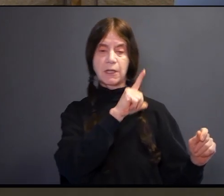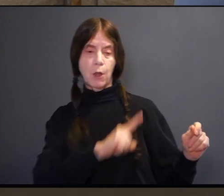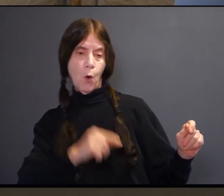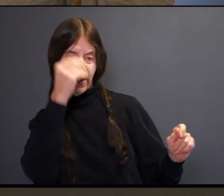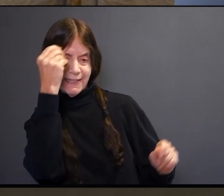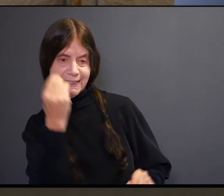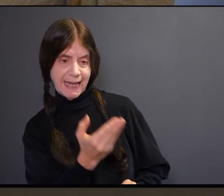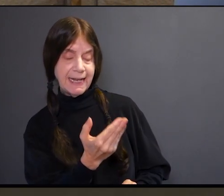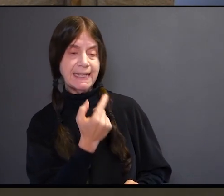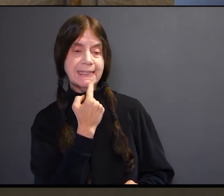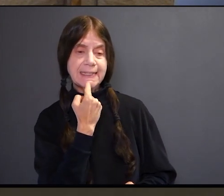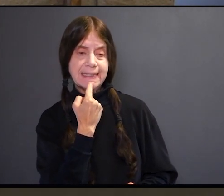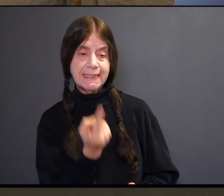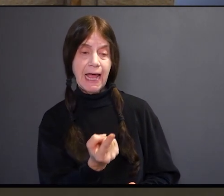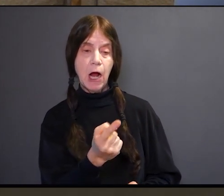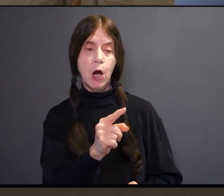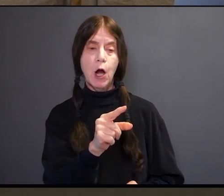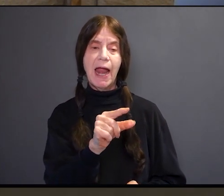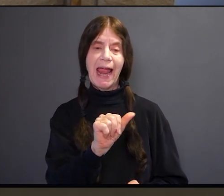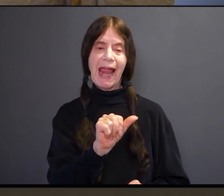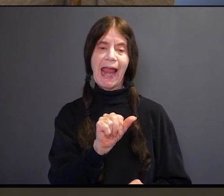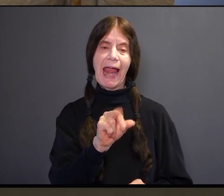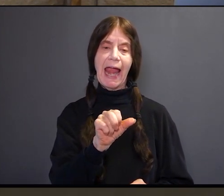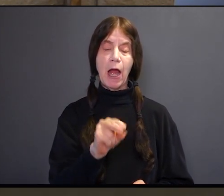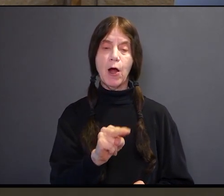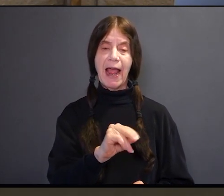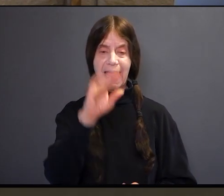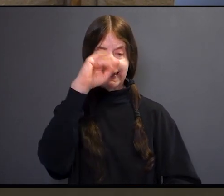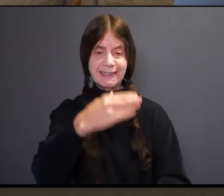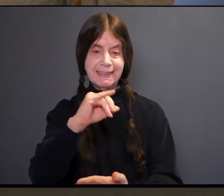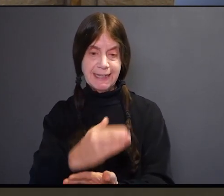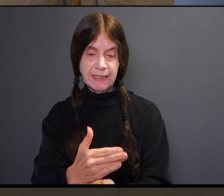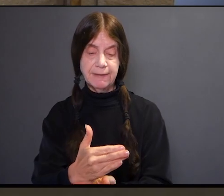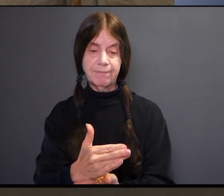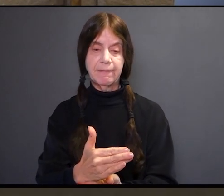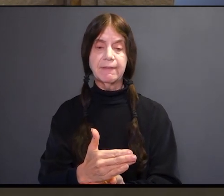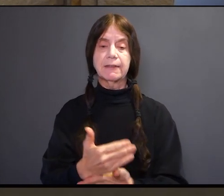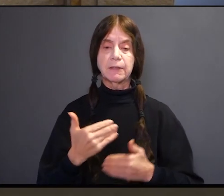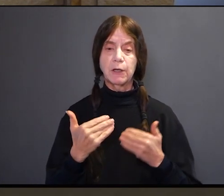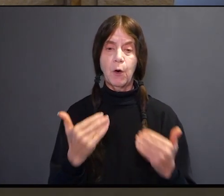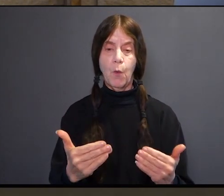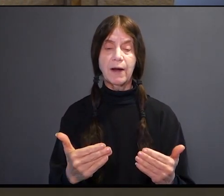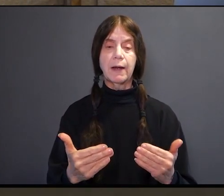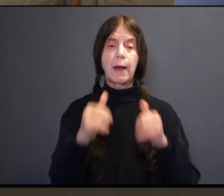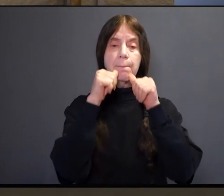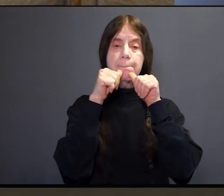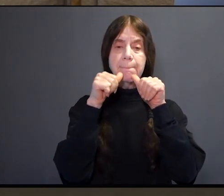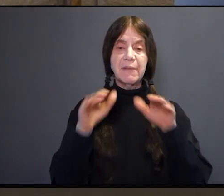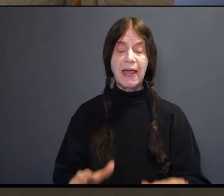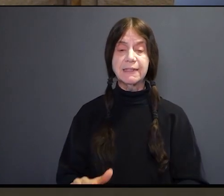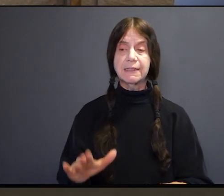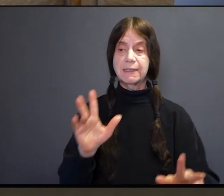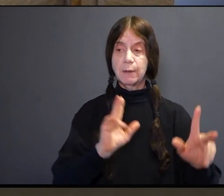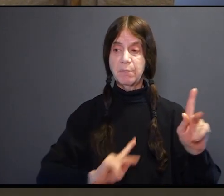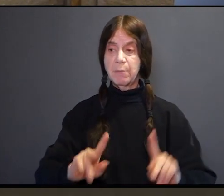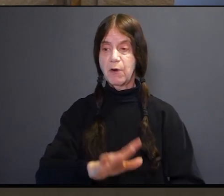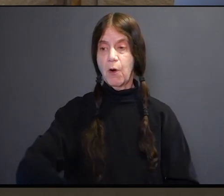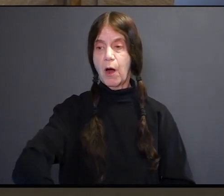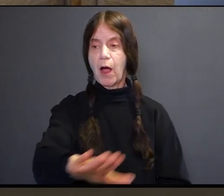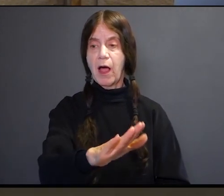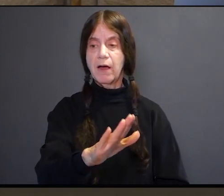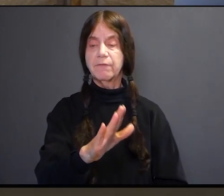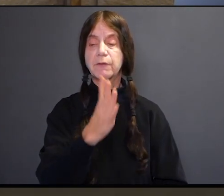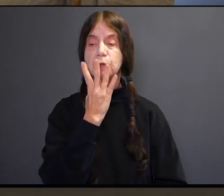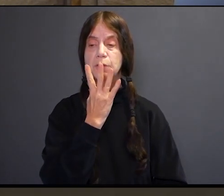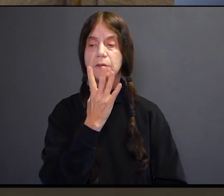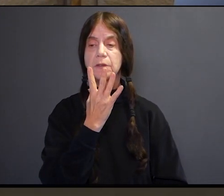saying, "Speak to Aaron and his sons, saying, Thus you shall bless the people of Israel. You shall say to